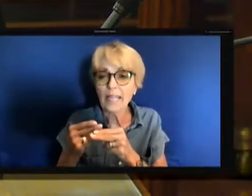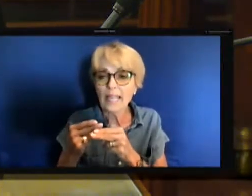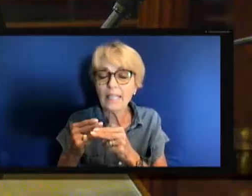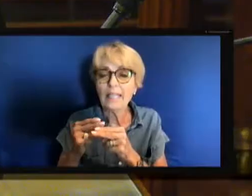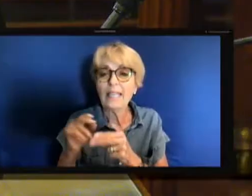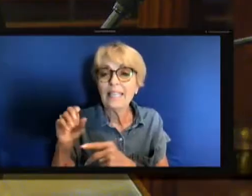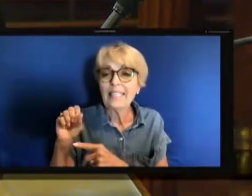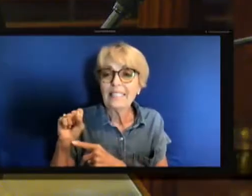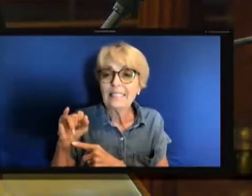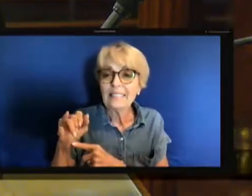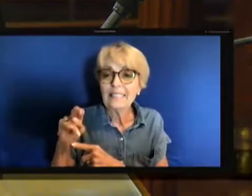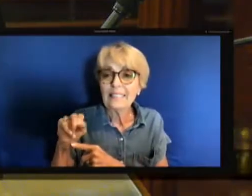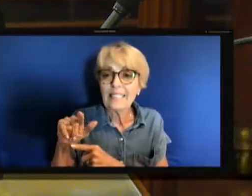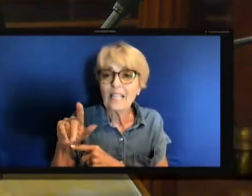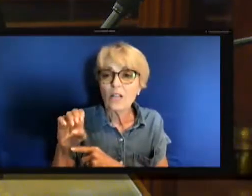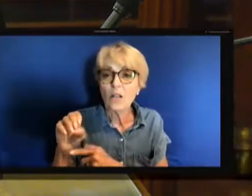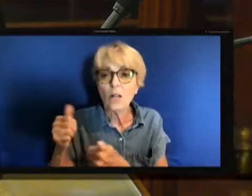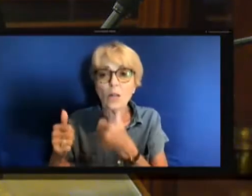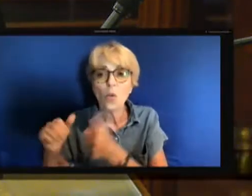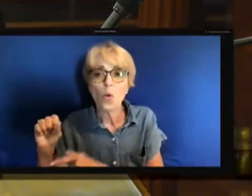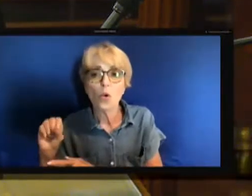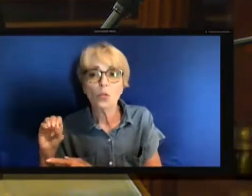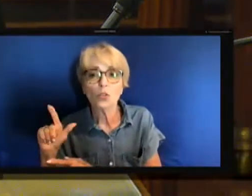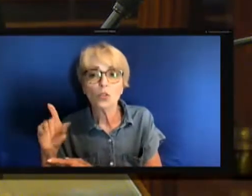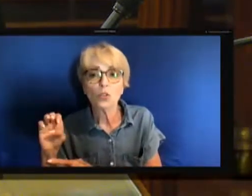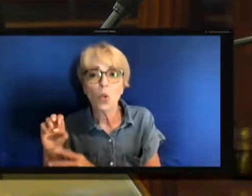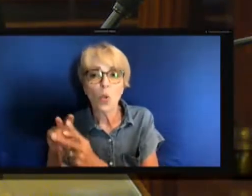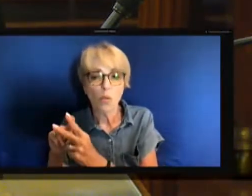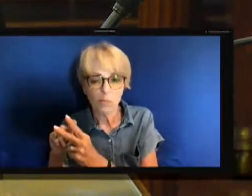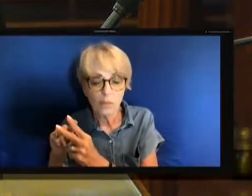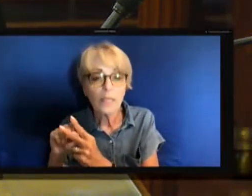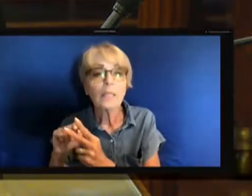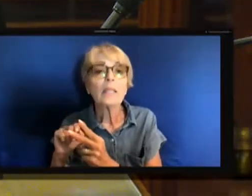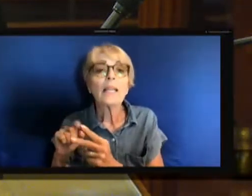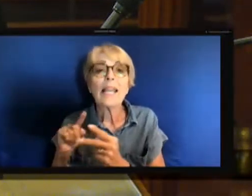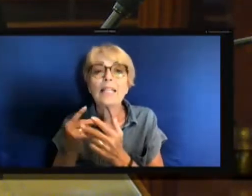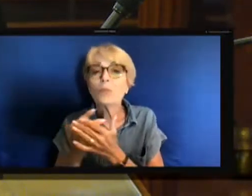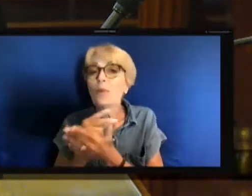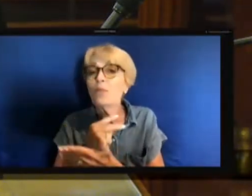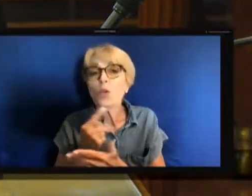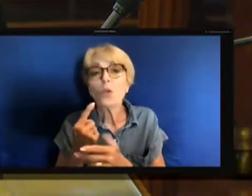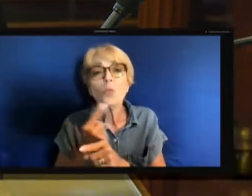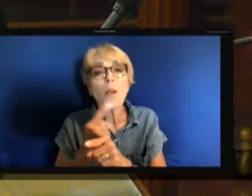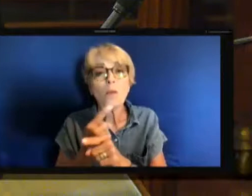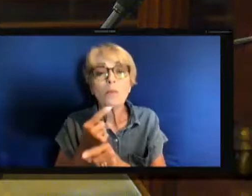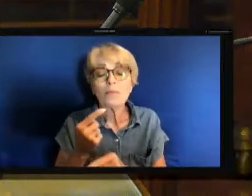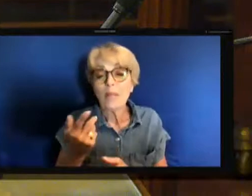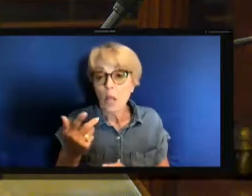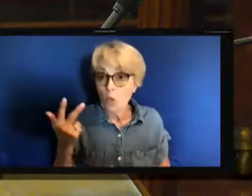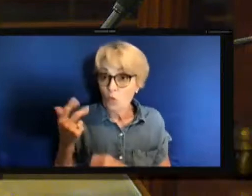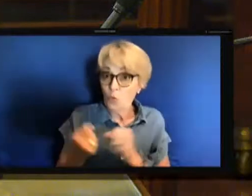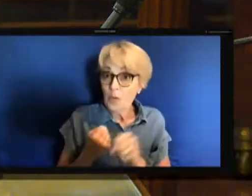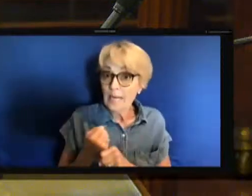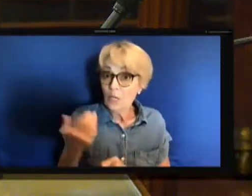source, so that it's reviewed on a consistent basis, because just because it was 3 years ago doesn't mean it is now, especially